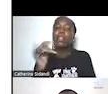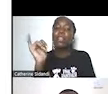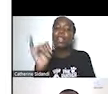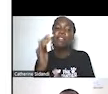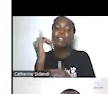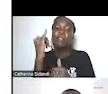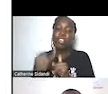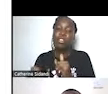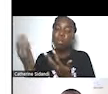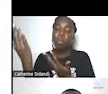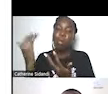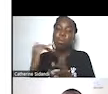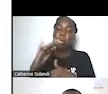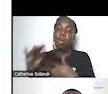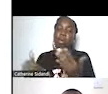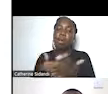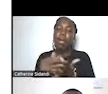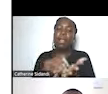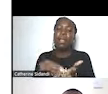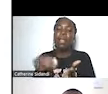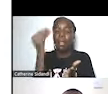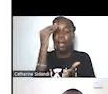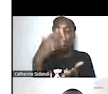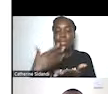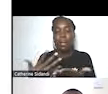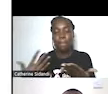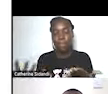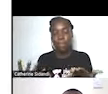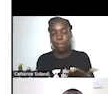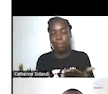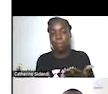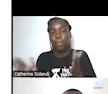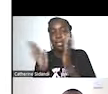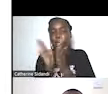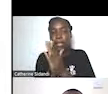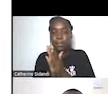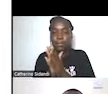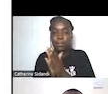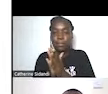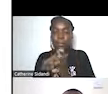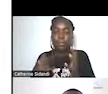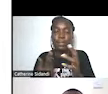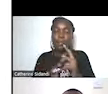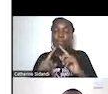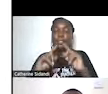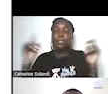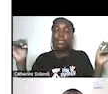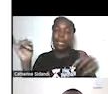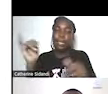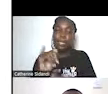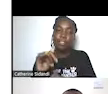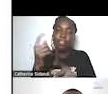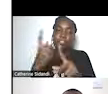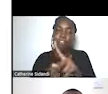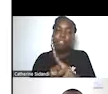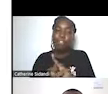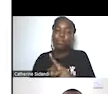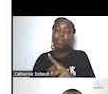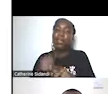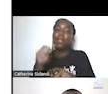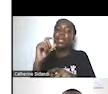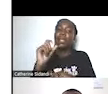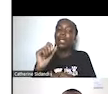a bit of business analytics, and we are airing this to you from S&OS Limited,